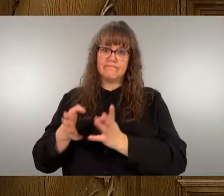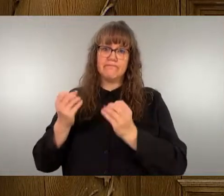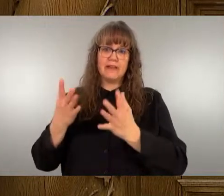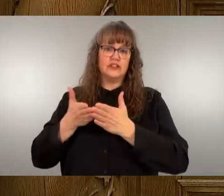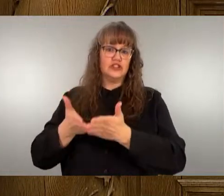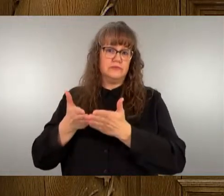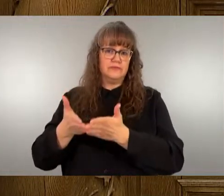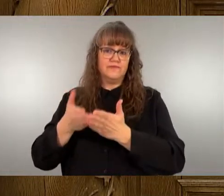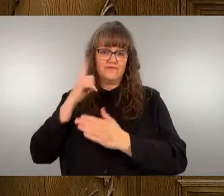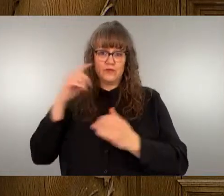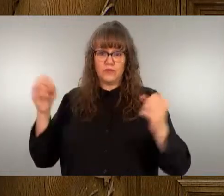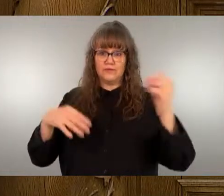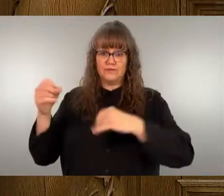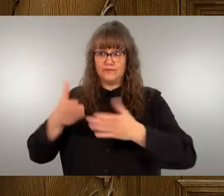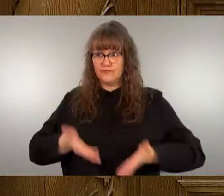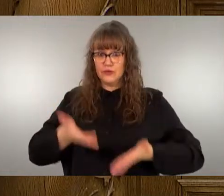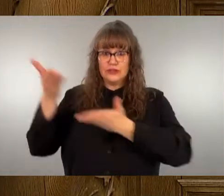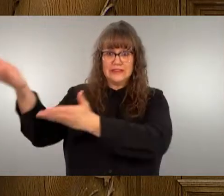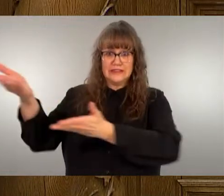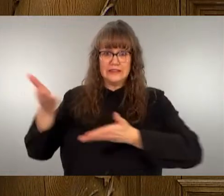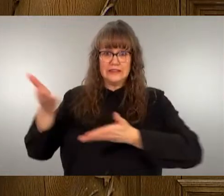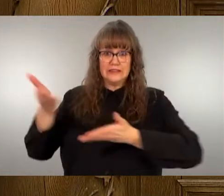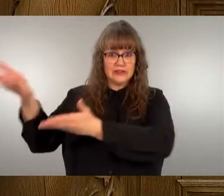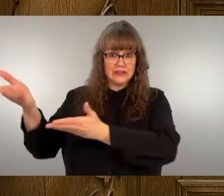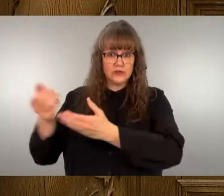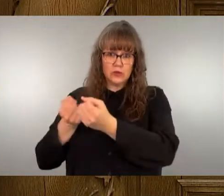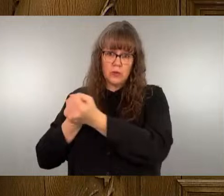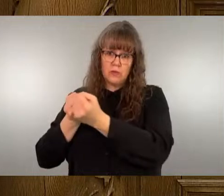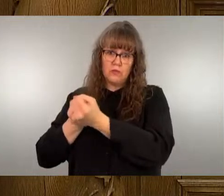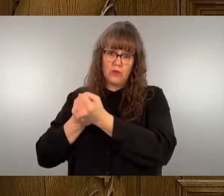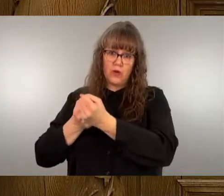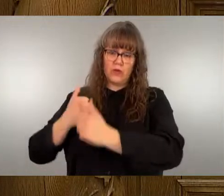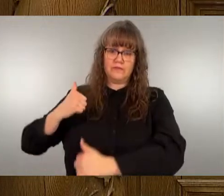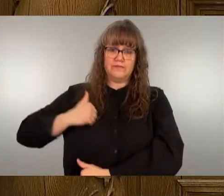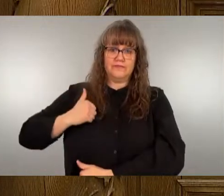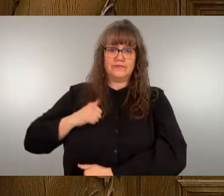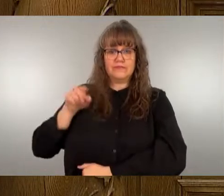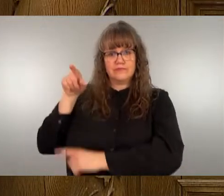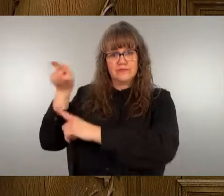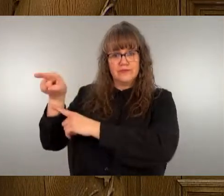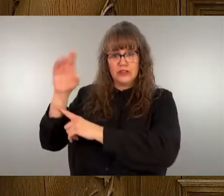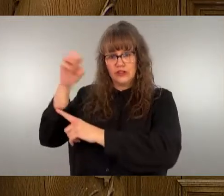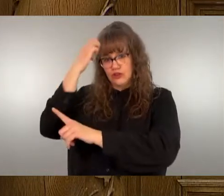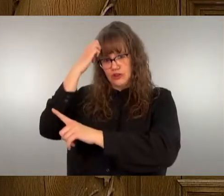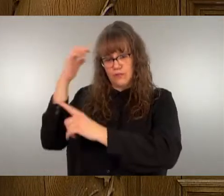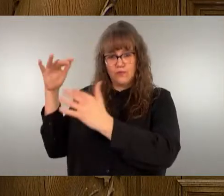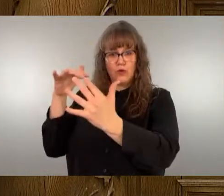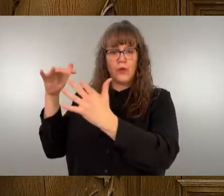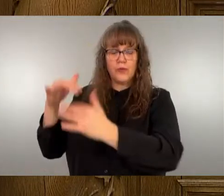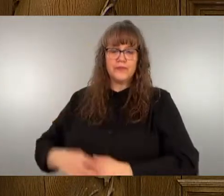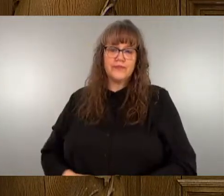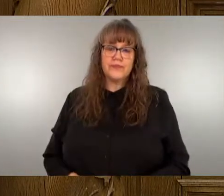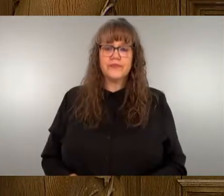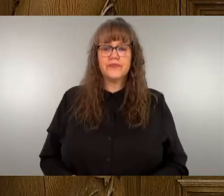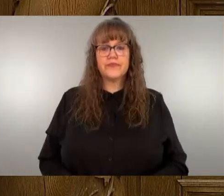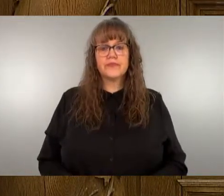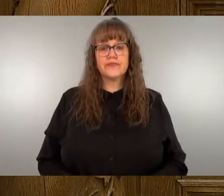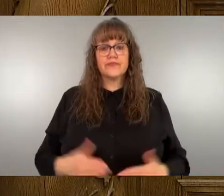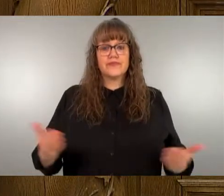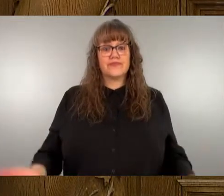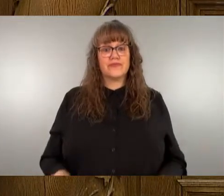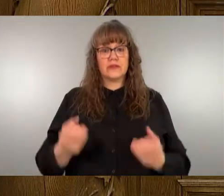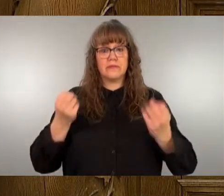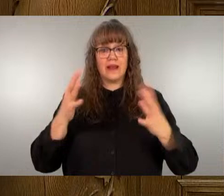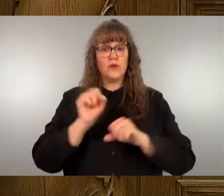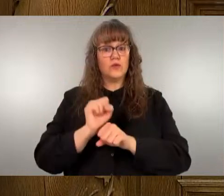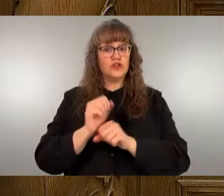the front lines. On Sea Island in Richmond, workers, many of them women, built the fuselages for the